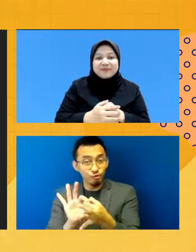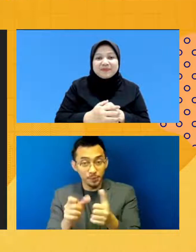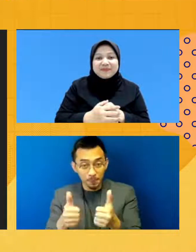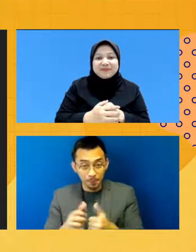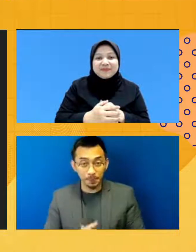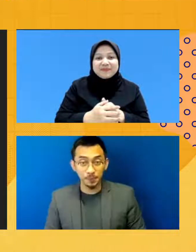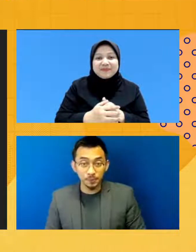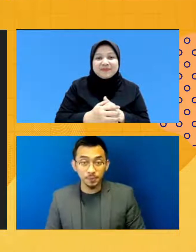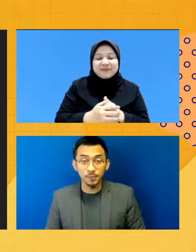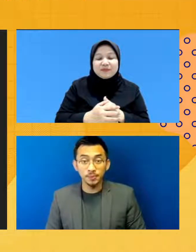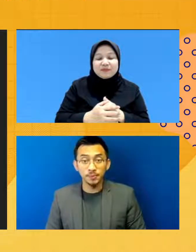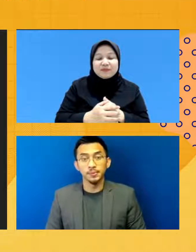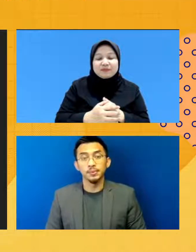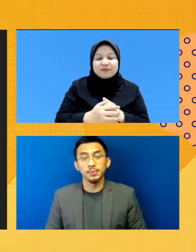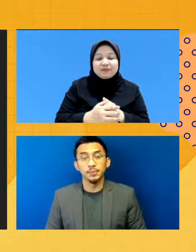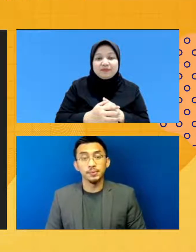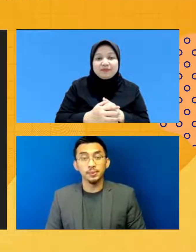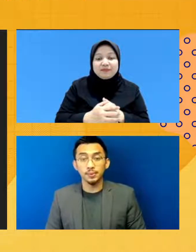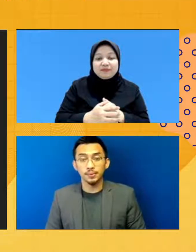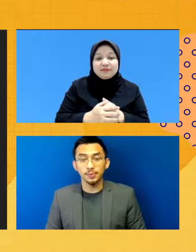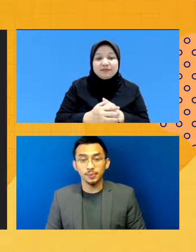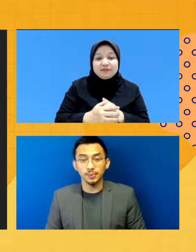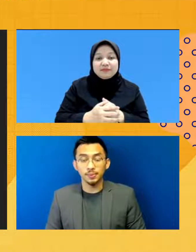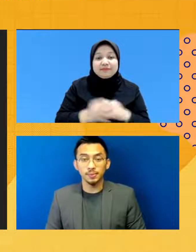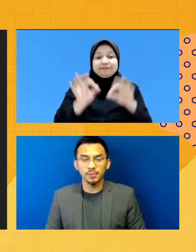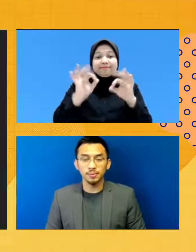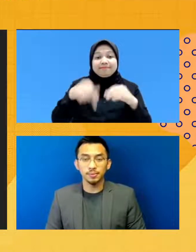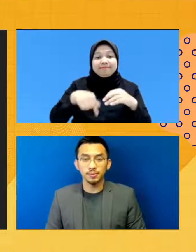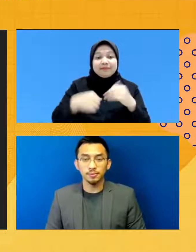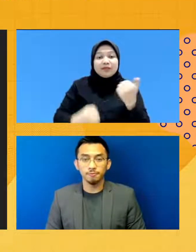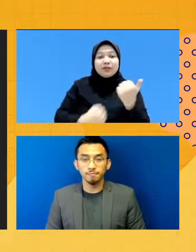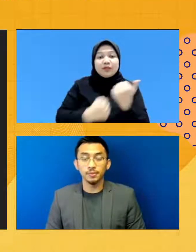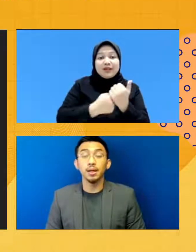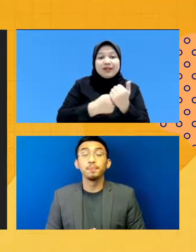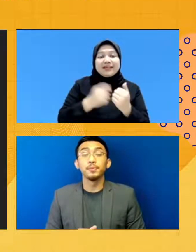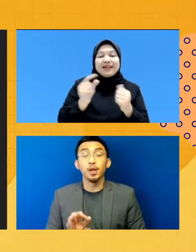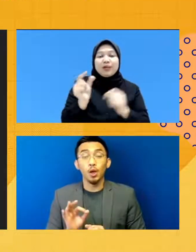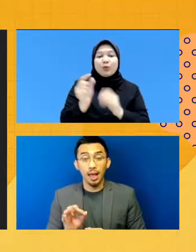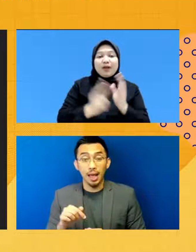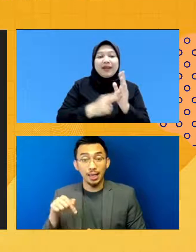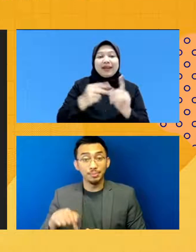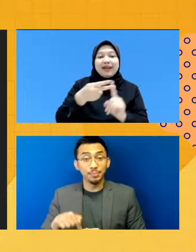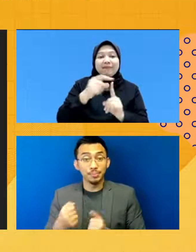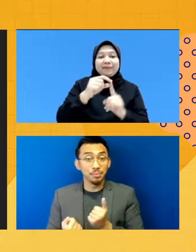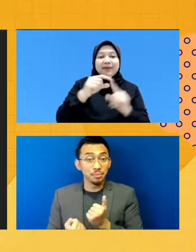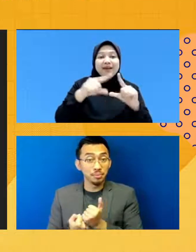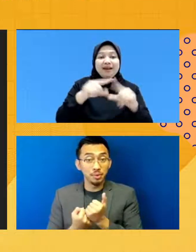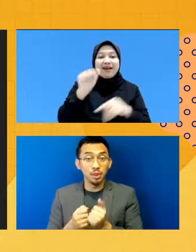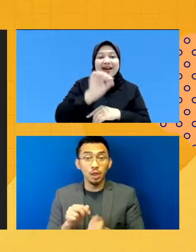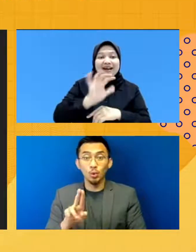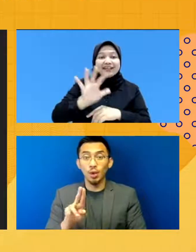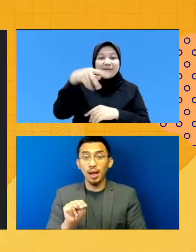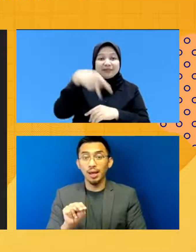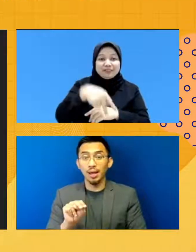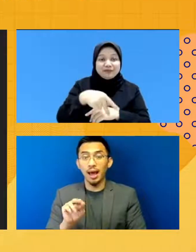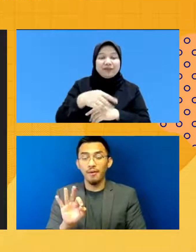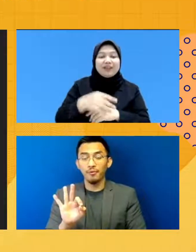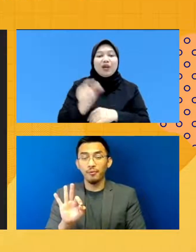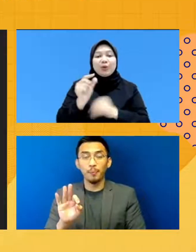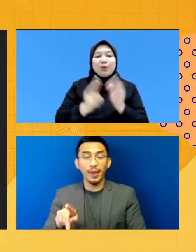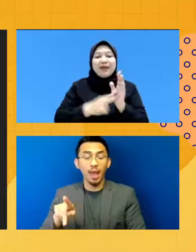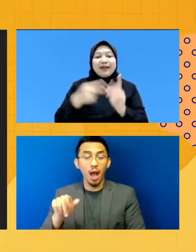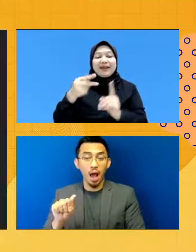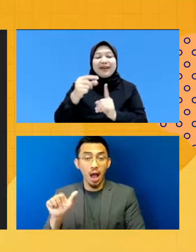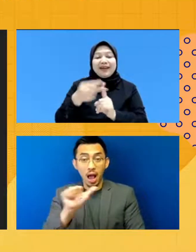again, this event is sponsored by UNFPA Asia Pacific, UNFPA Indonesia, Sequence Indonesia, and also supported by